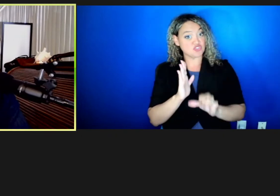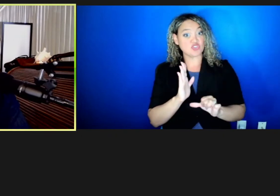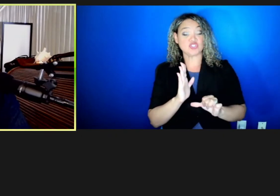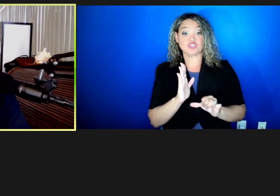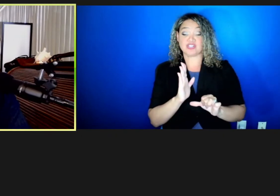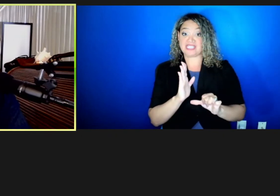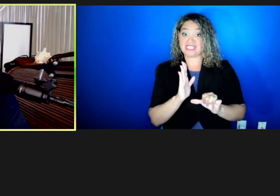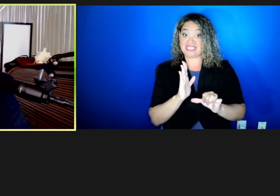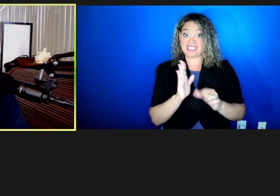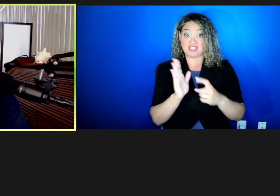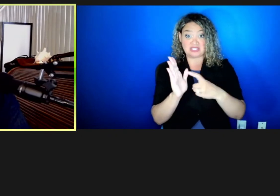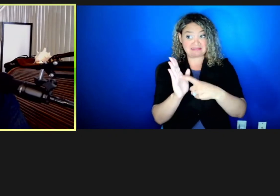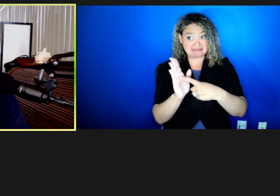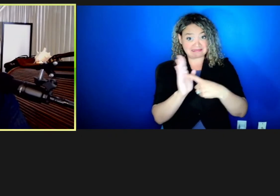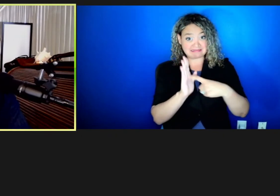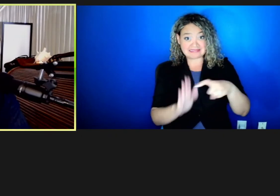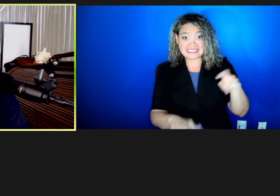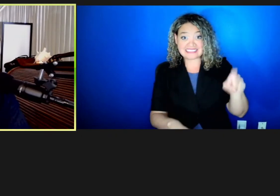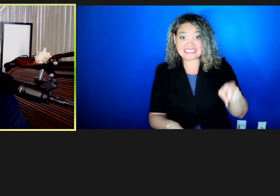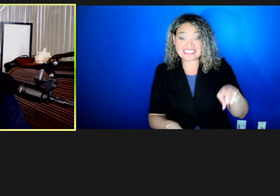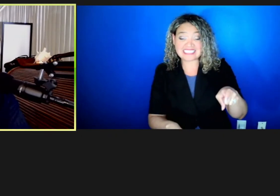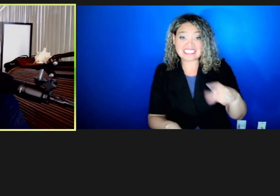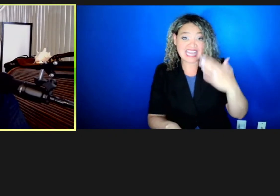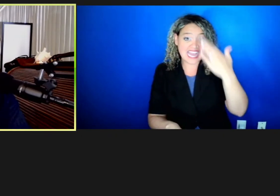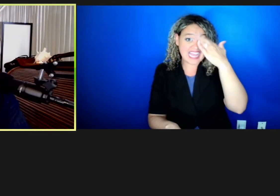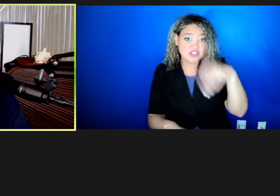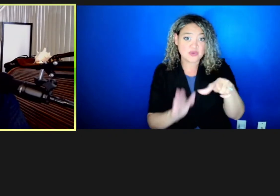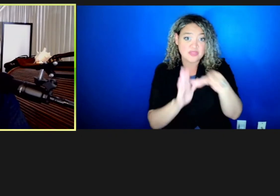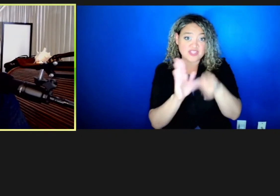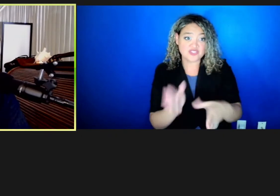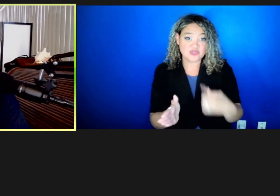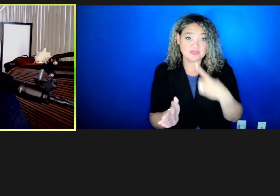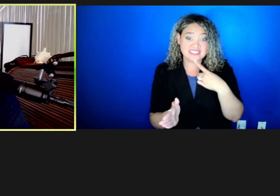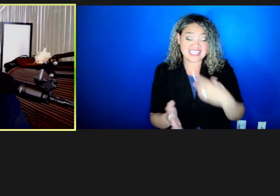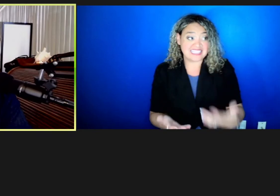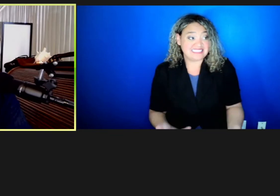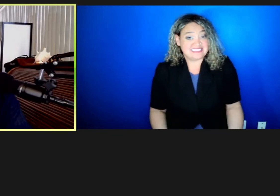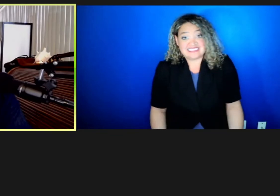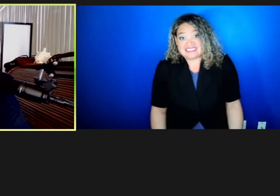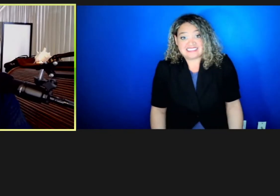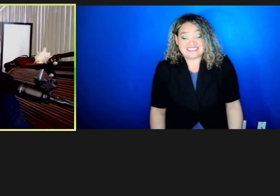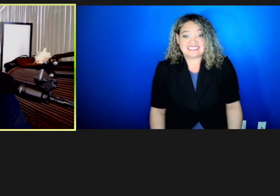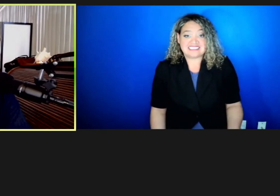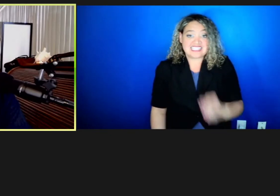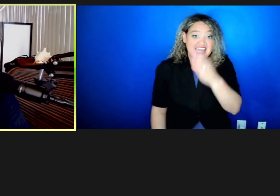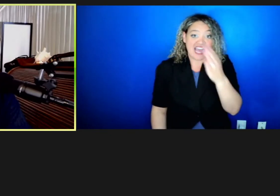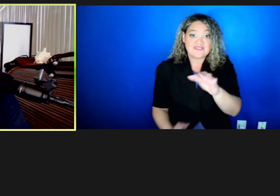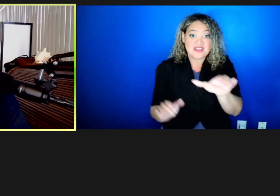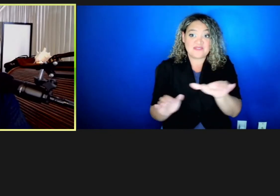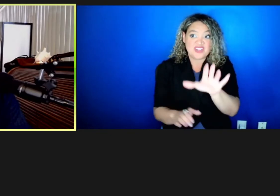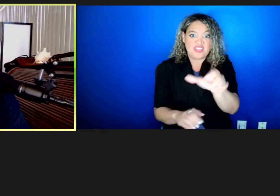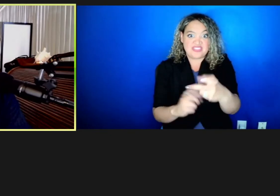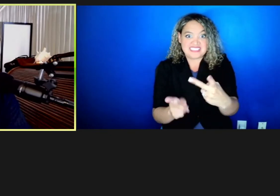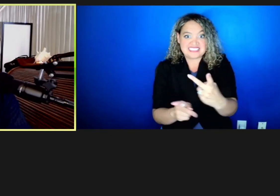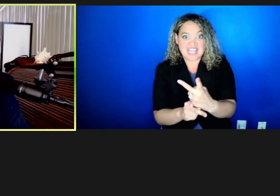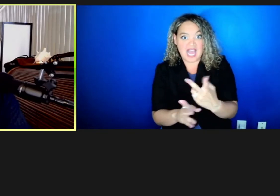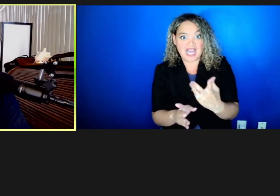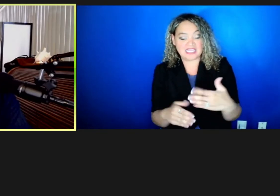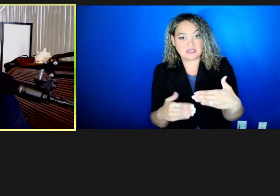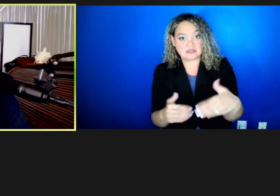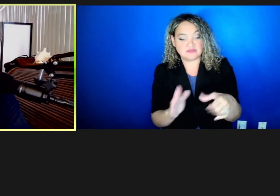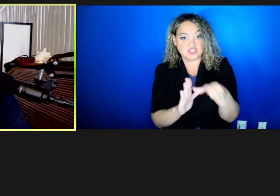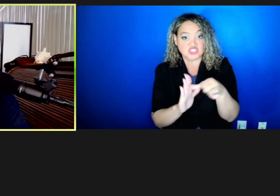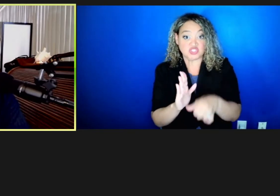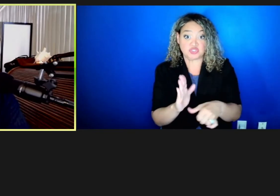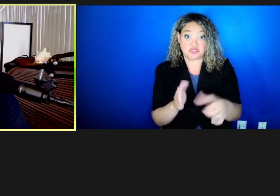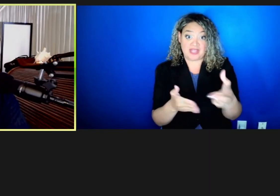absolutely required, I could tell that he was saying that he had never before conducted such a surgery, and that the